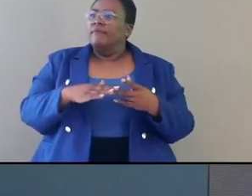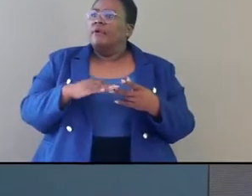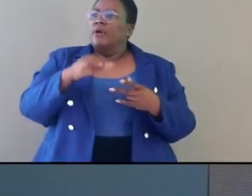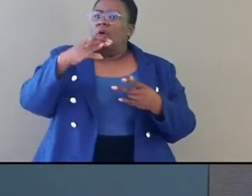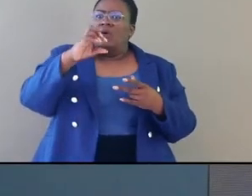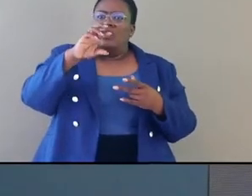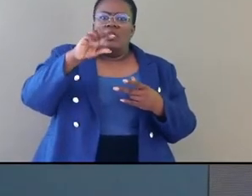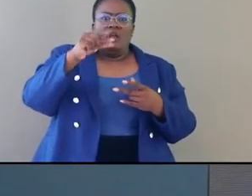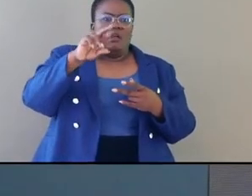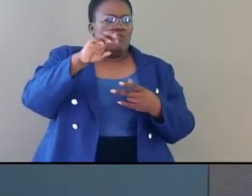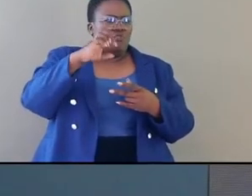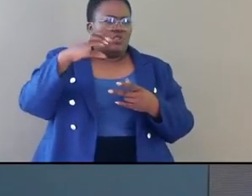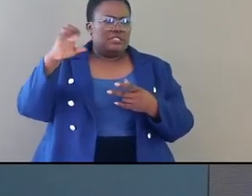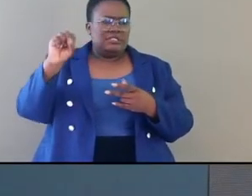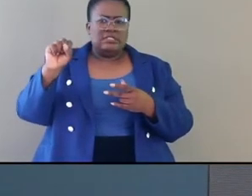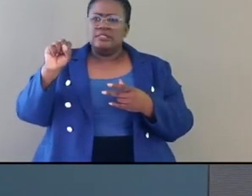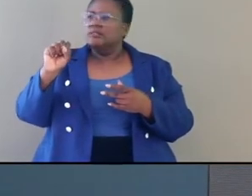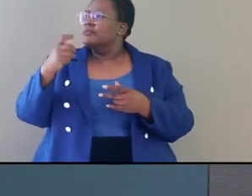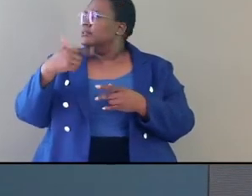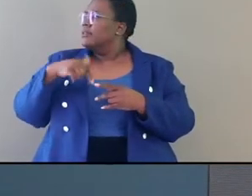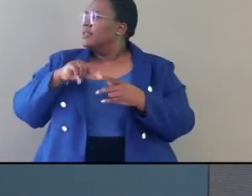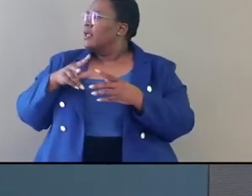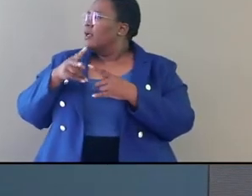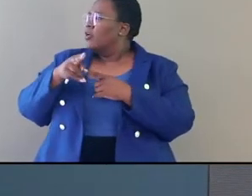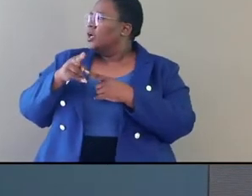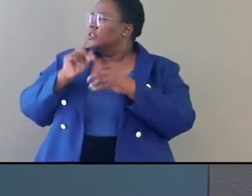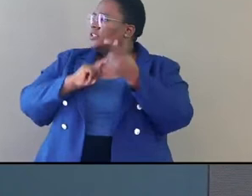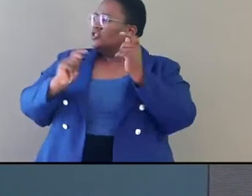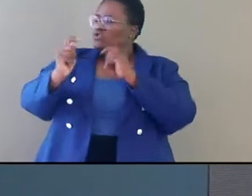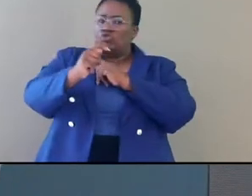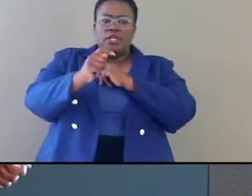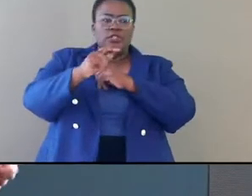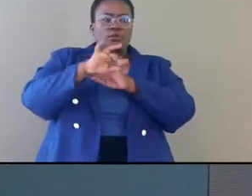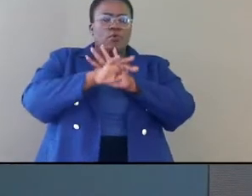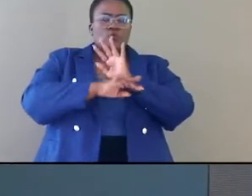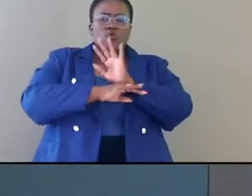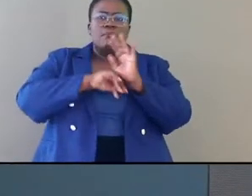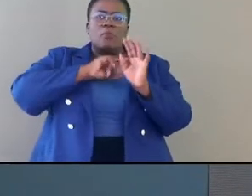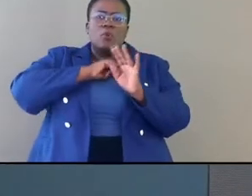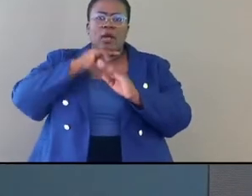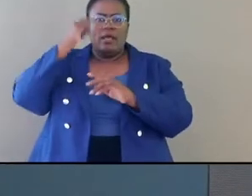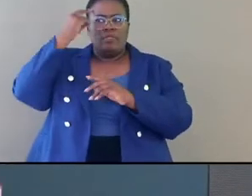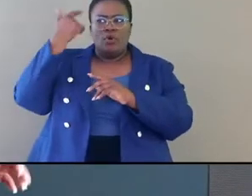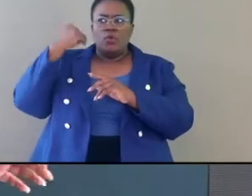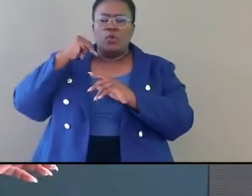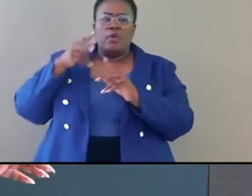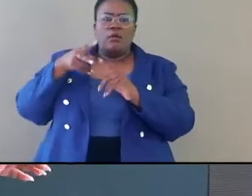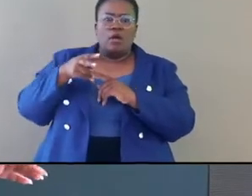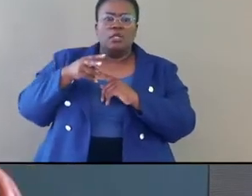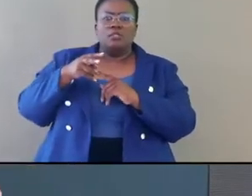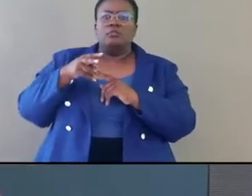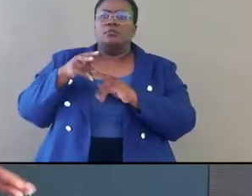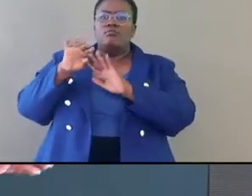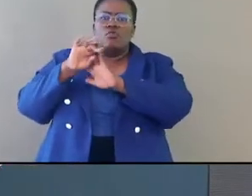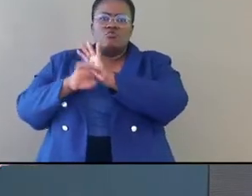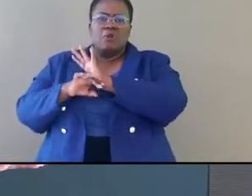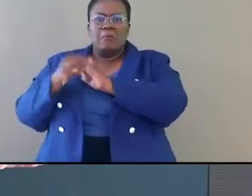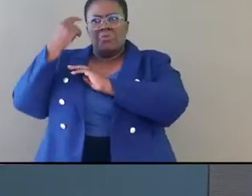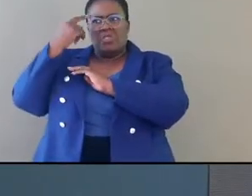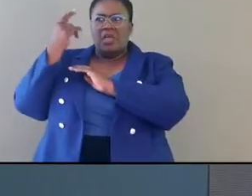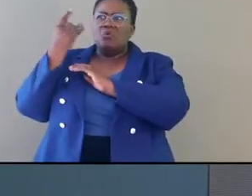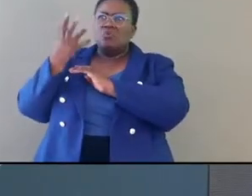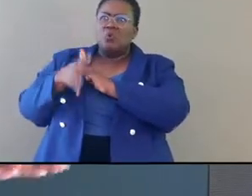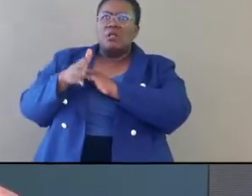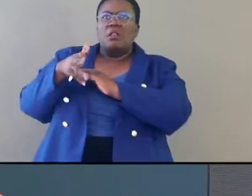their austerity program they cut a needle exchange program because they thought you know we're going to cut this program we're going to save I don't know how much it was like let's say